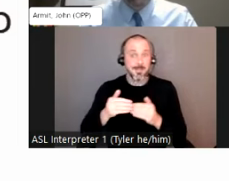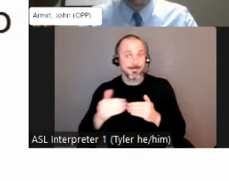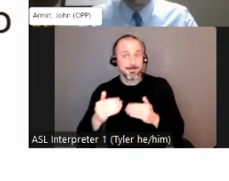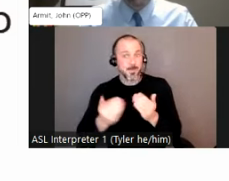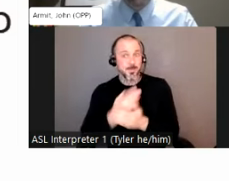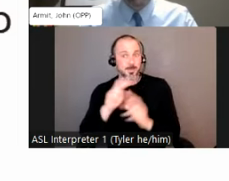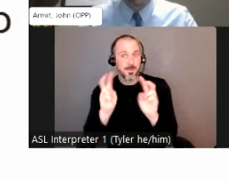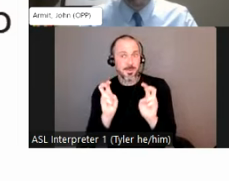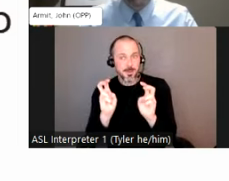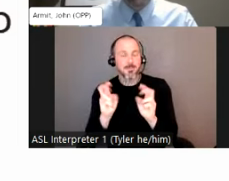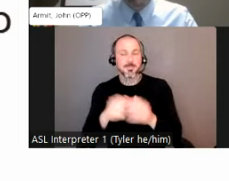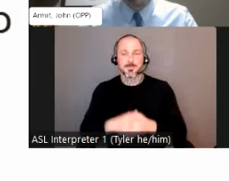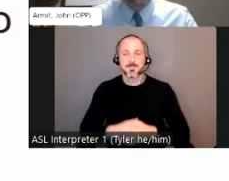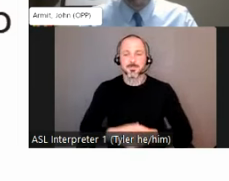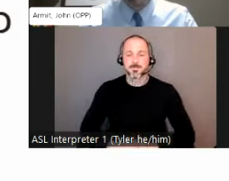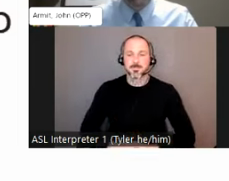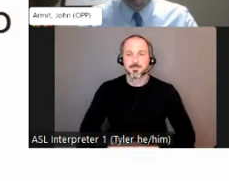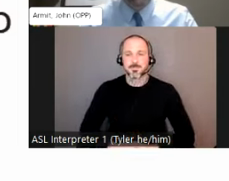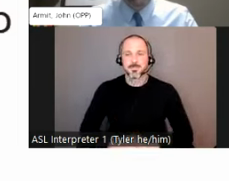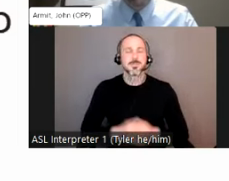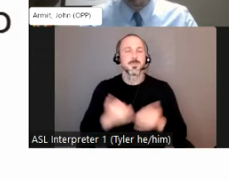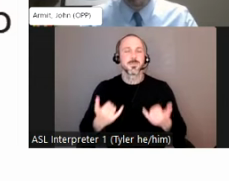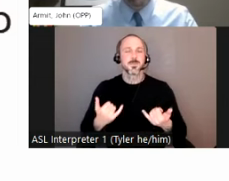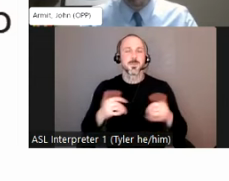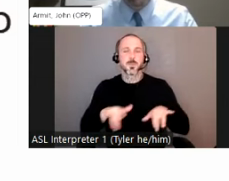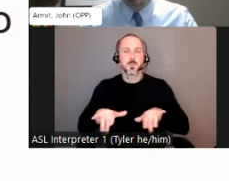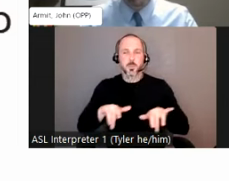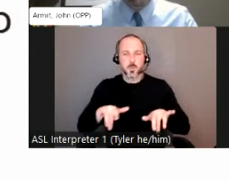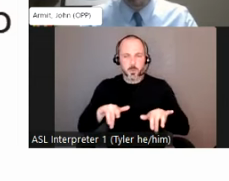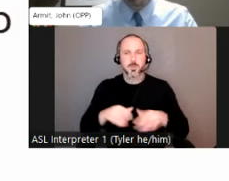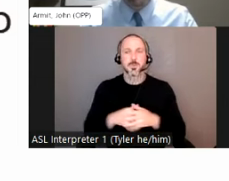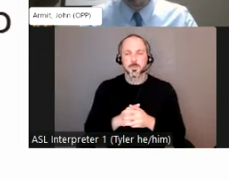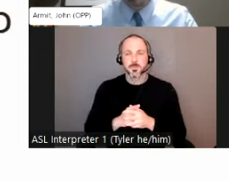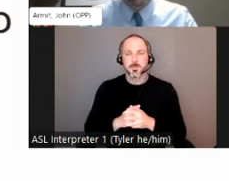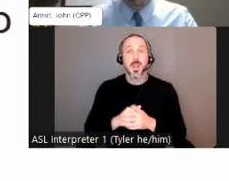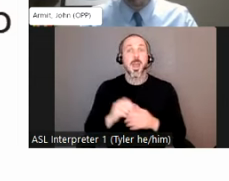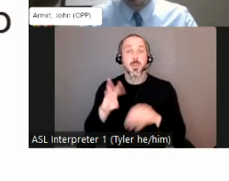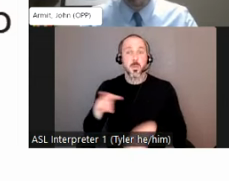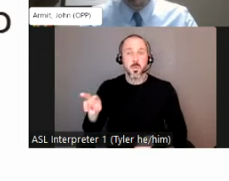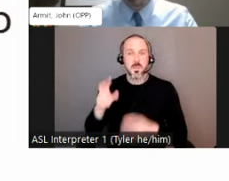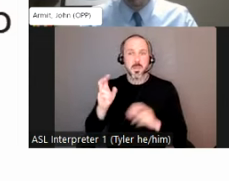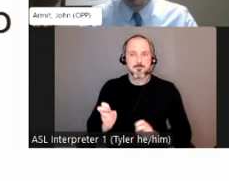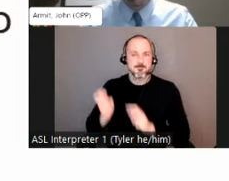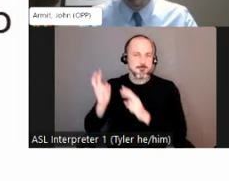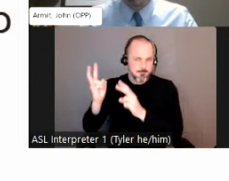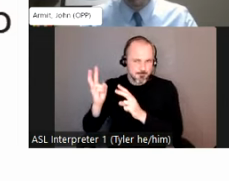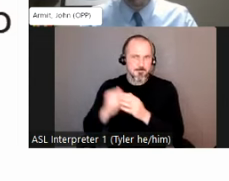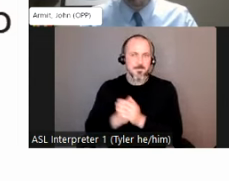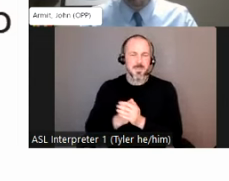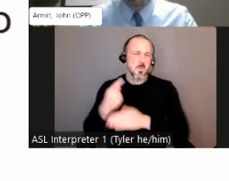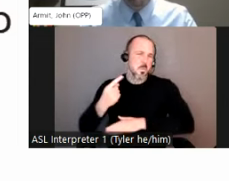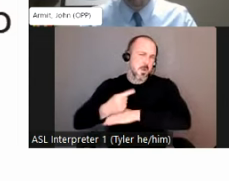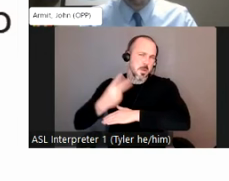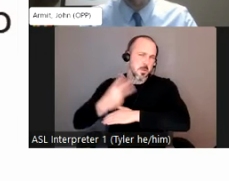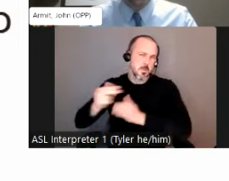about. We are recording today's session, so it will be posted on our website within 1 to 2 days after the session. Just